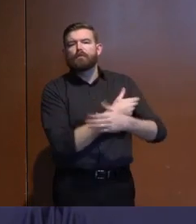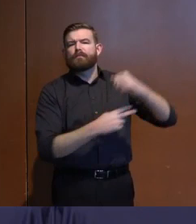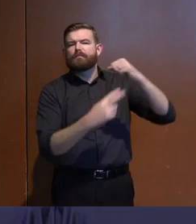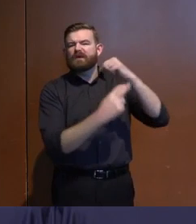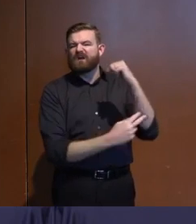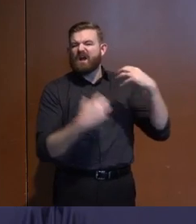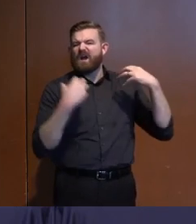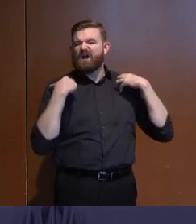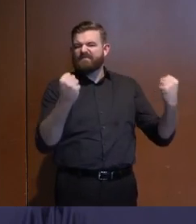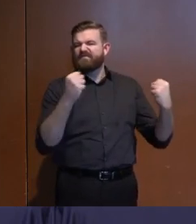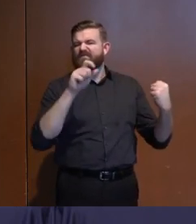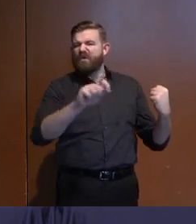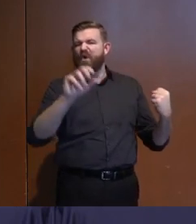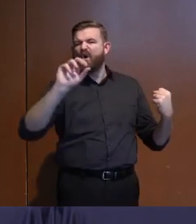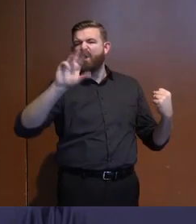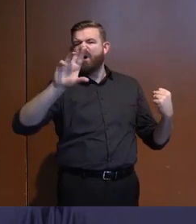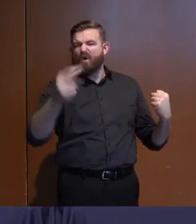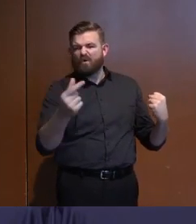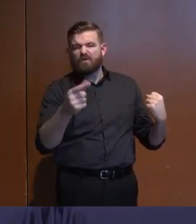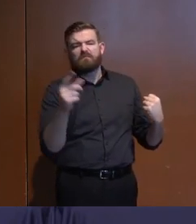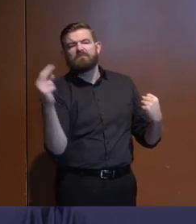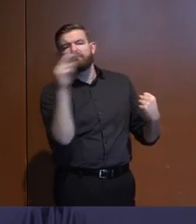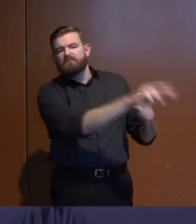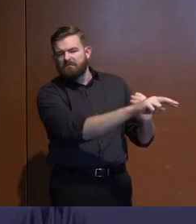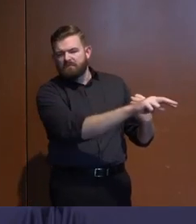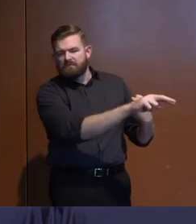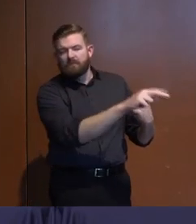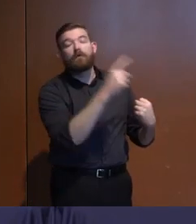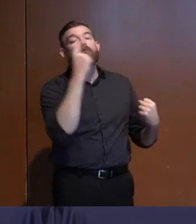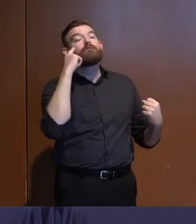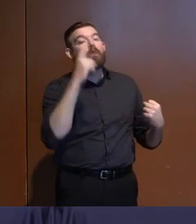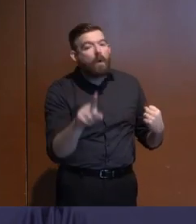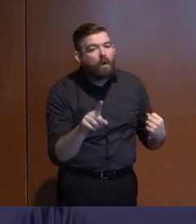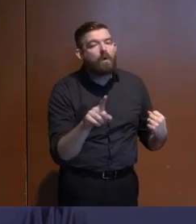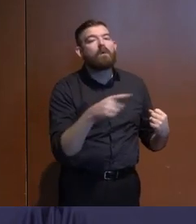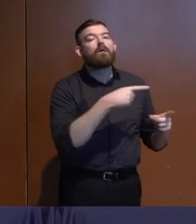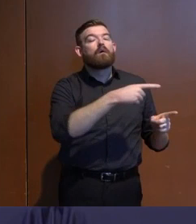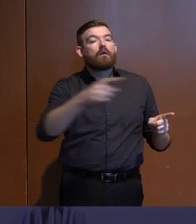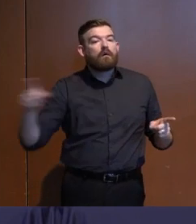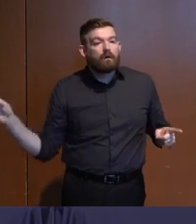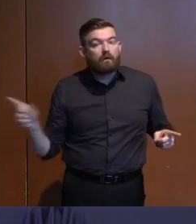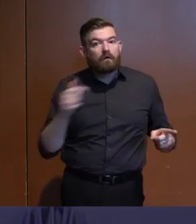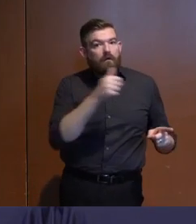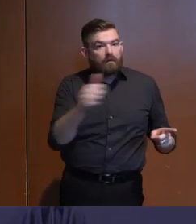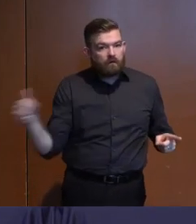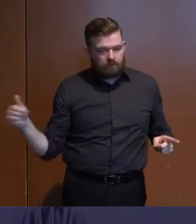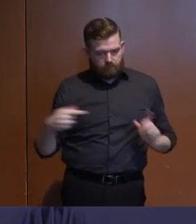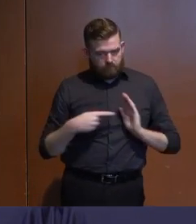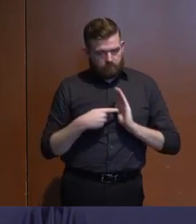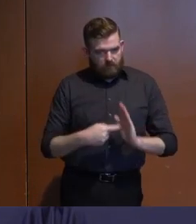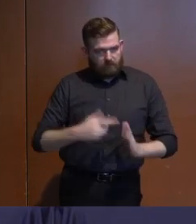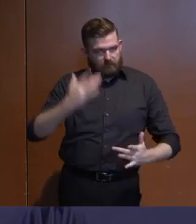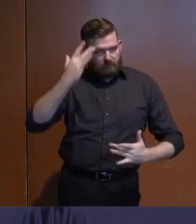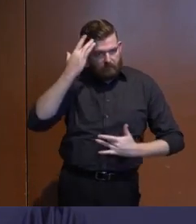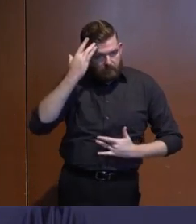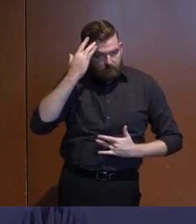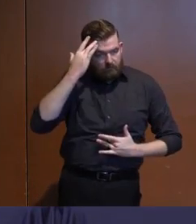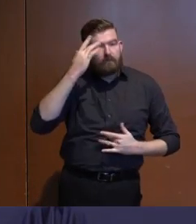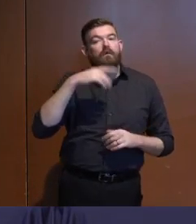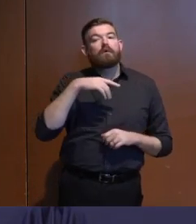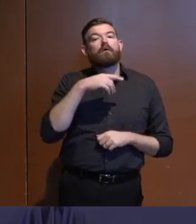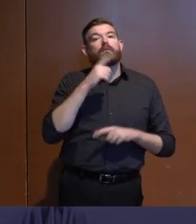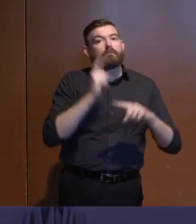newbridgehealth.org. Again, this testing, again, is for symptomatic healthcare workers and first responders who live in Bergen